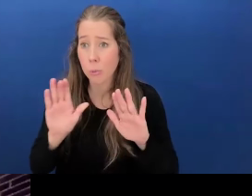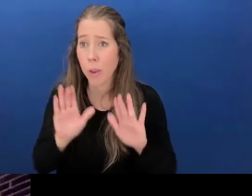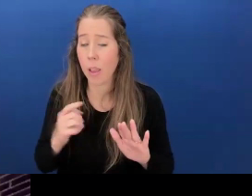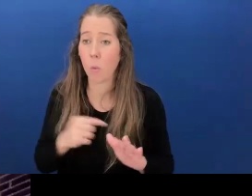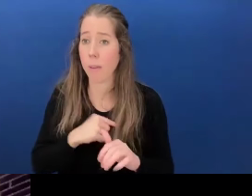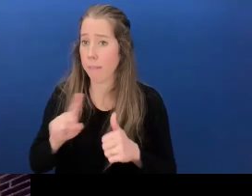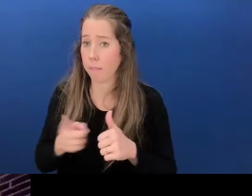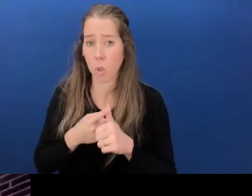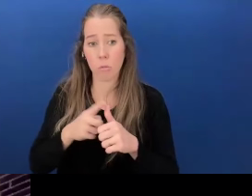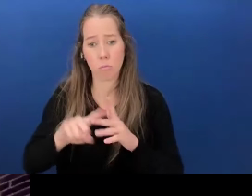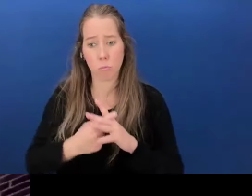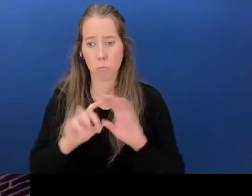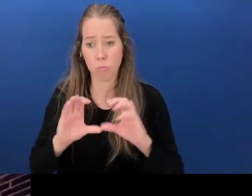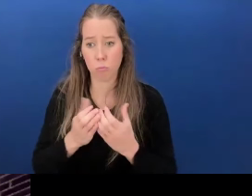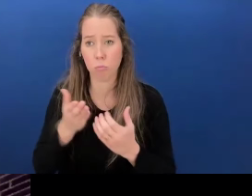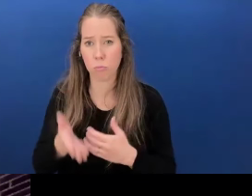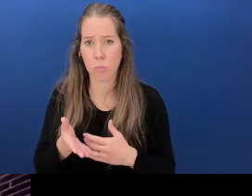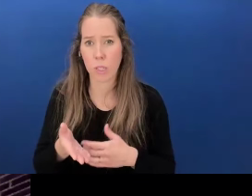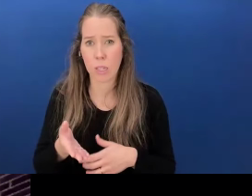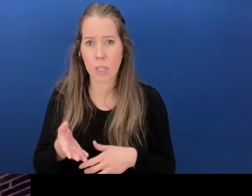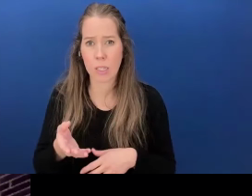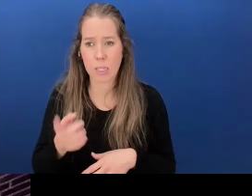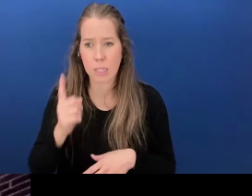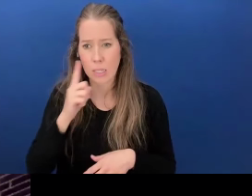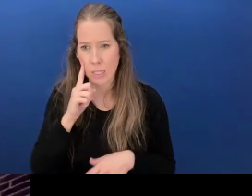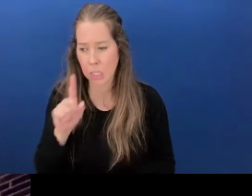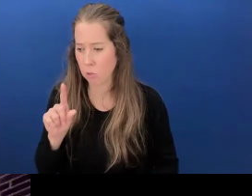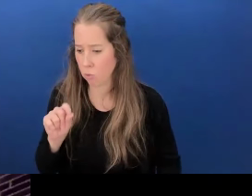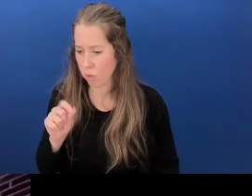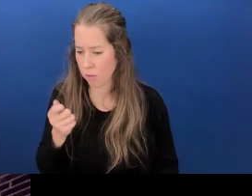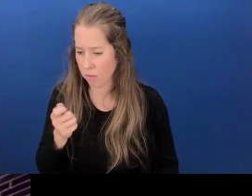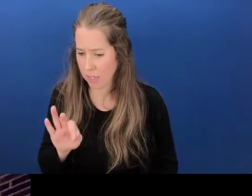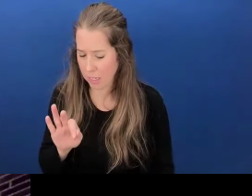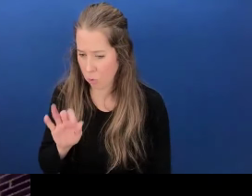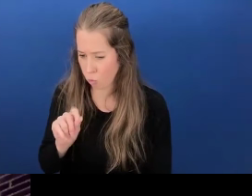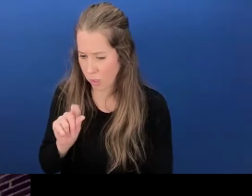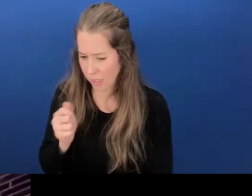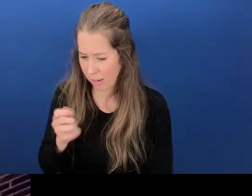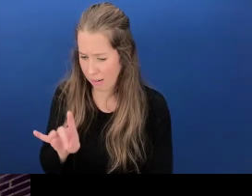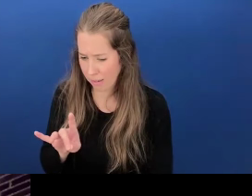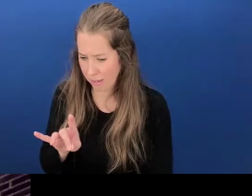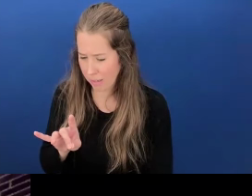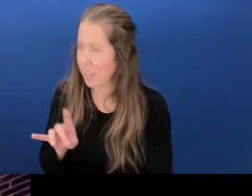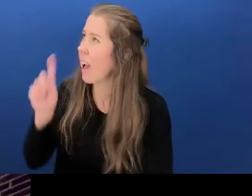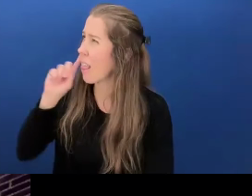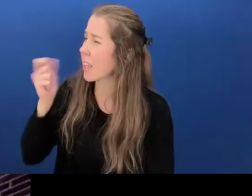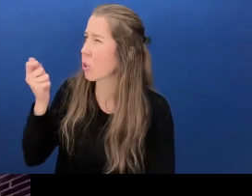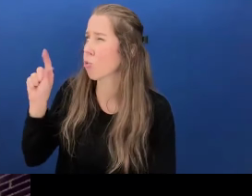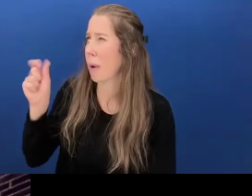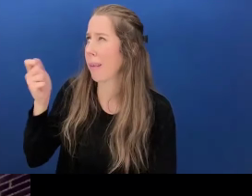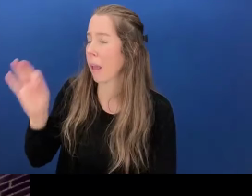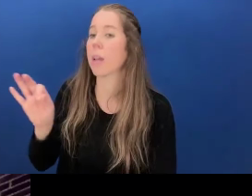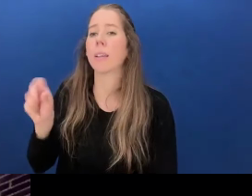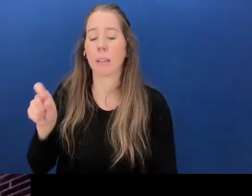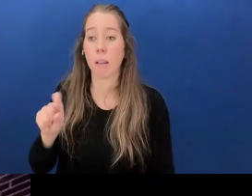started classes out there, what was the first semester, like 2019, 18, 19? Probably 19, not 18. Yeah, when we